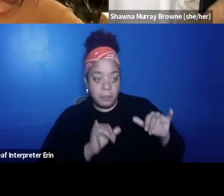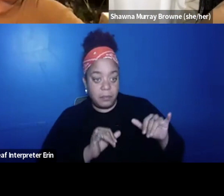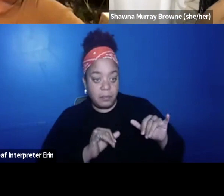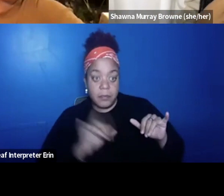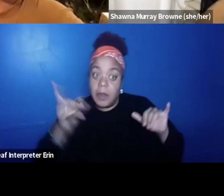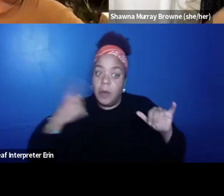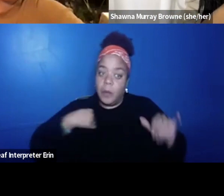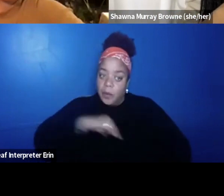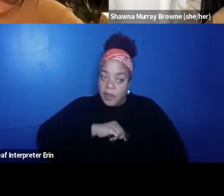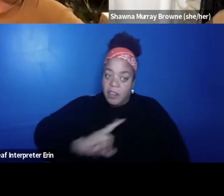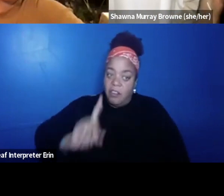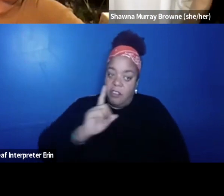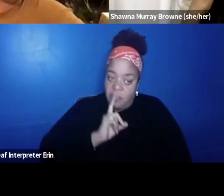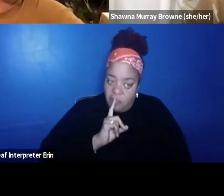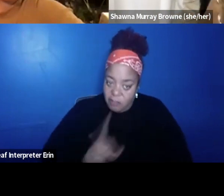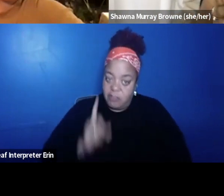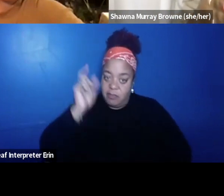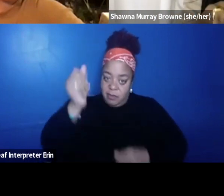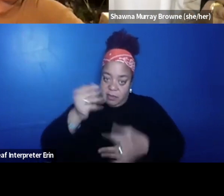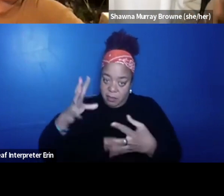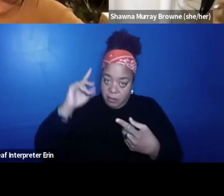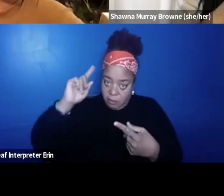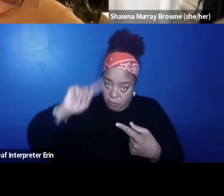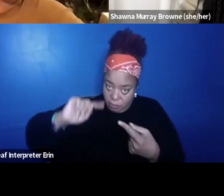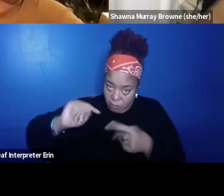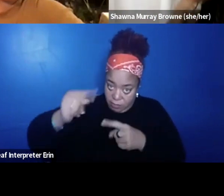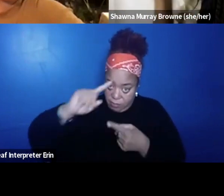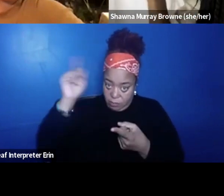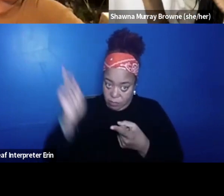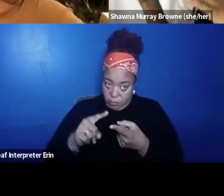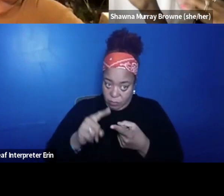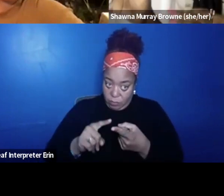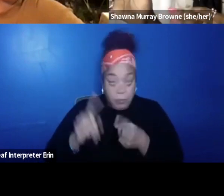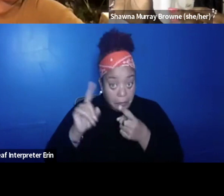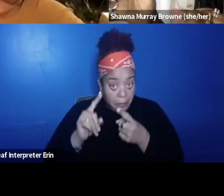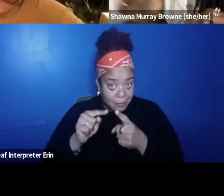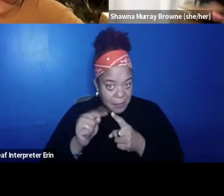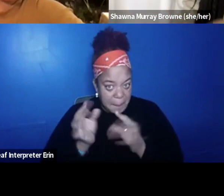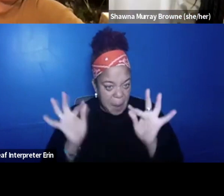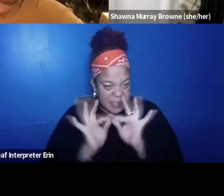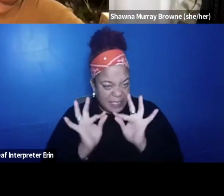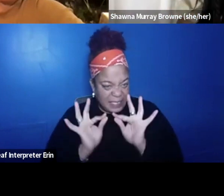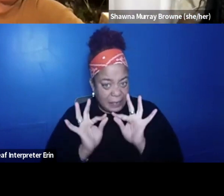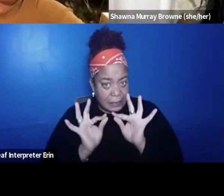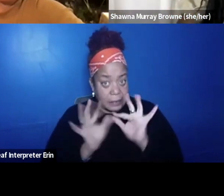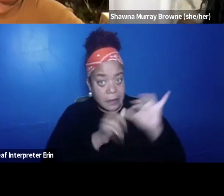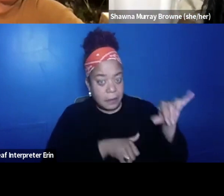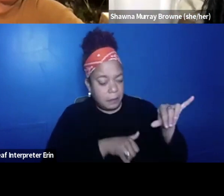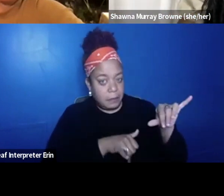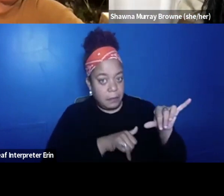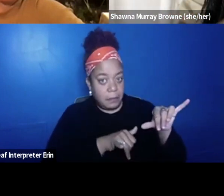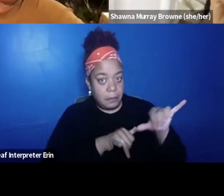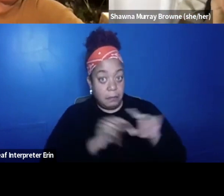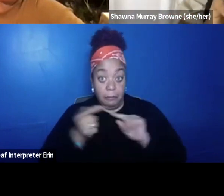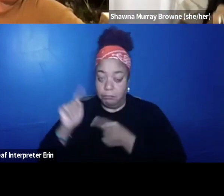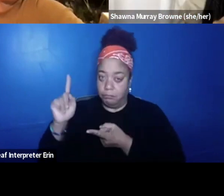harm reductionist practices, that is super important, outside systems where, I don't know if